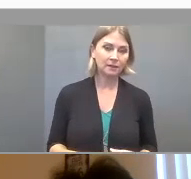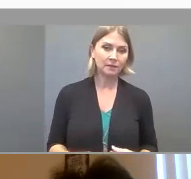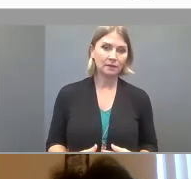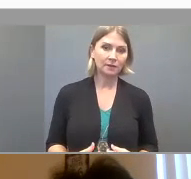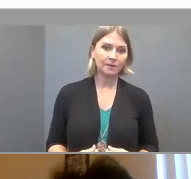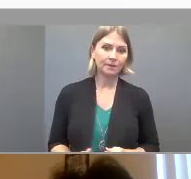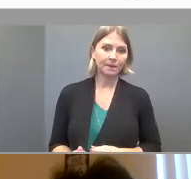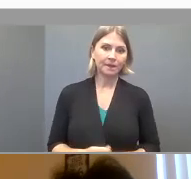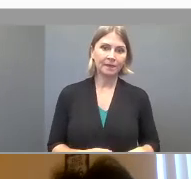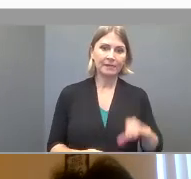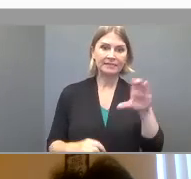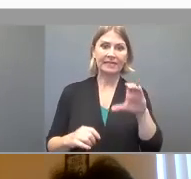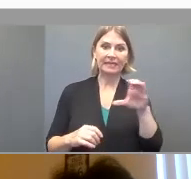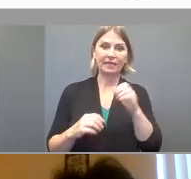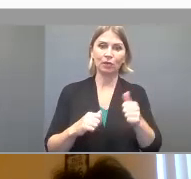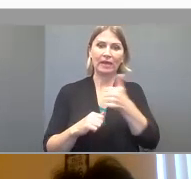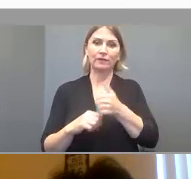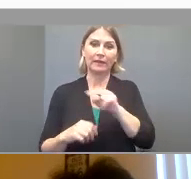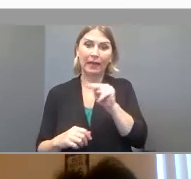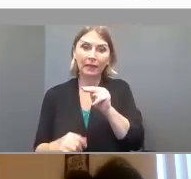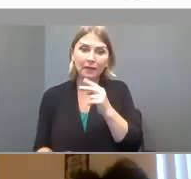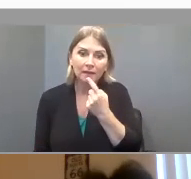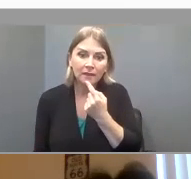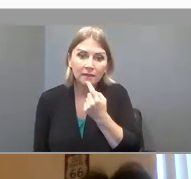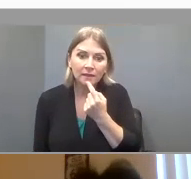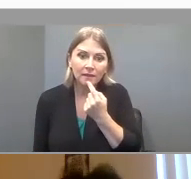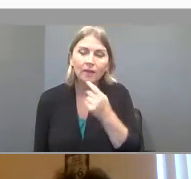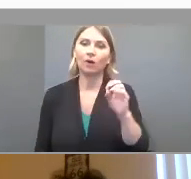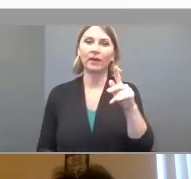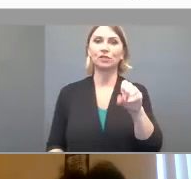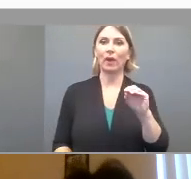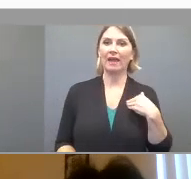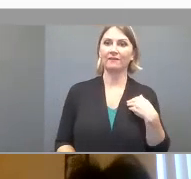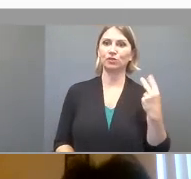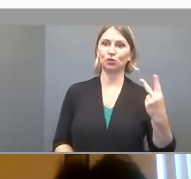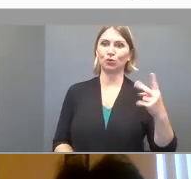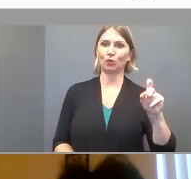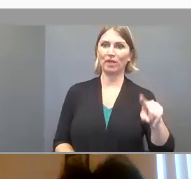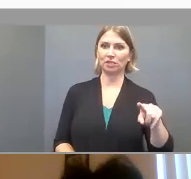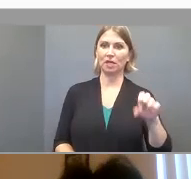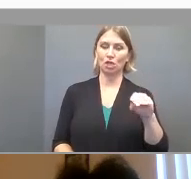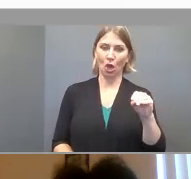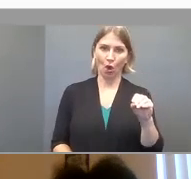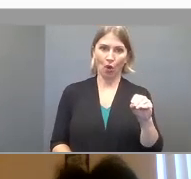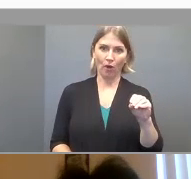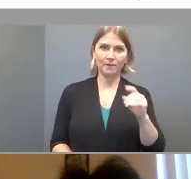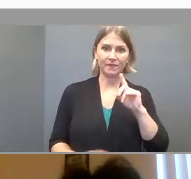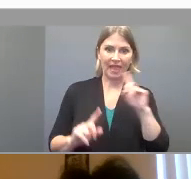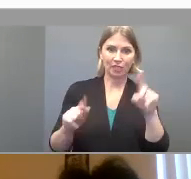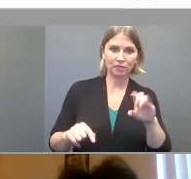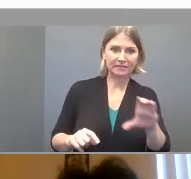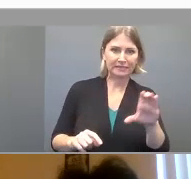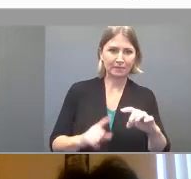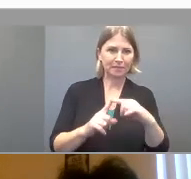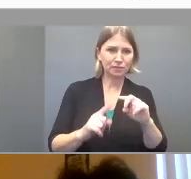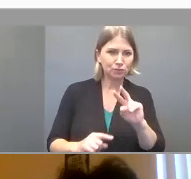C greater than n? Okay. Okay, so I have 2 questions. So the correct answer would be C equals to 2. So